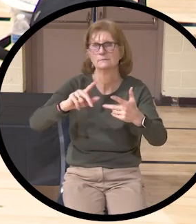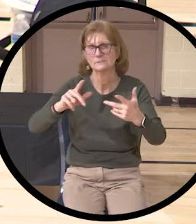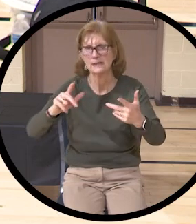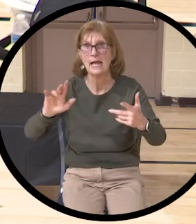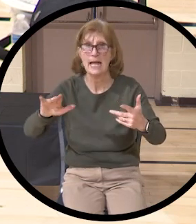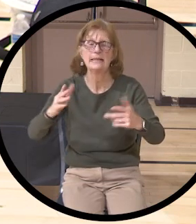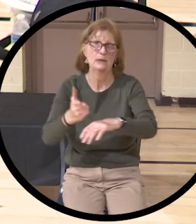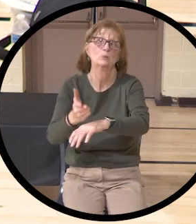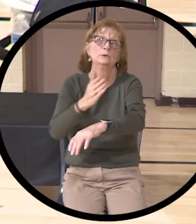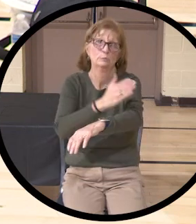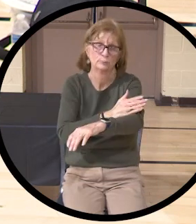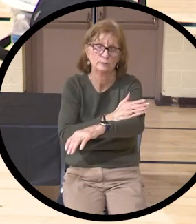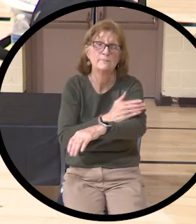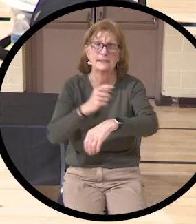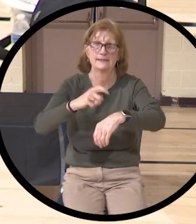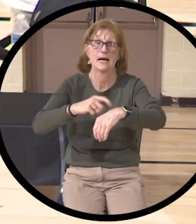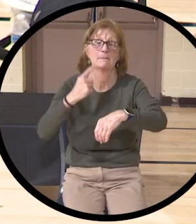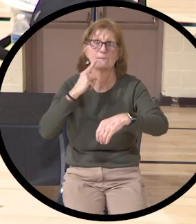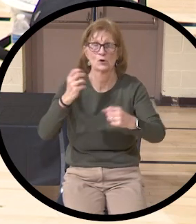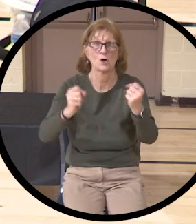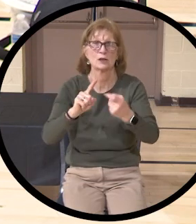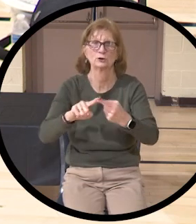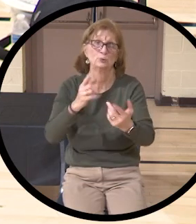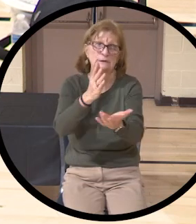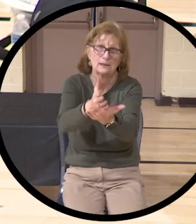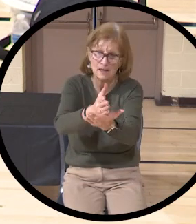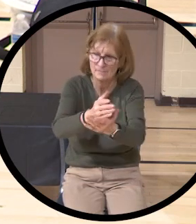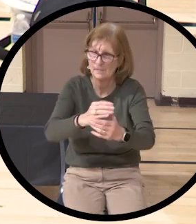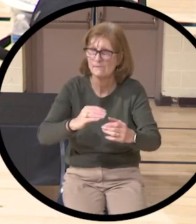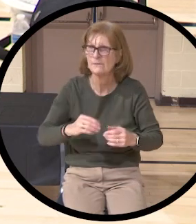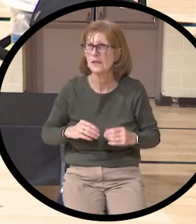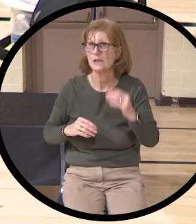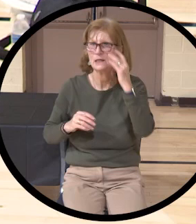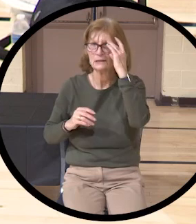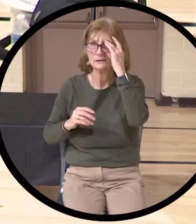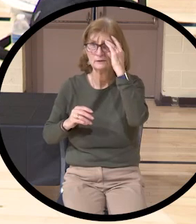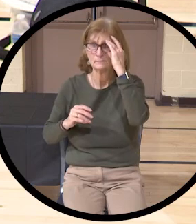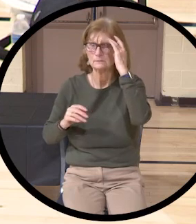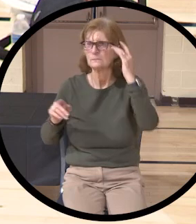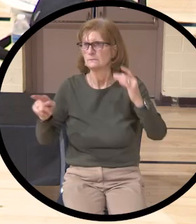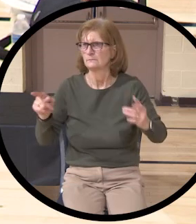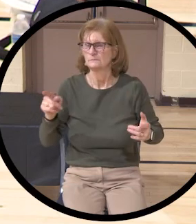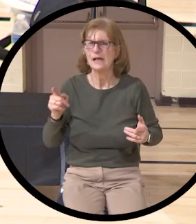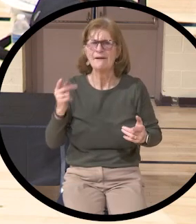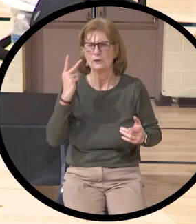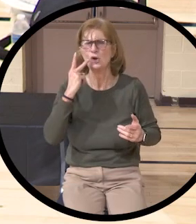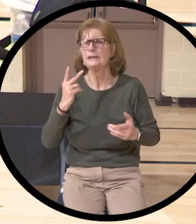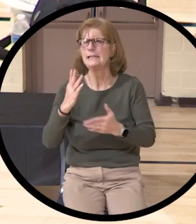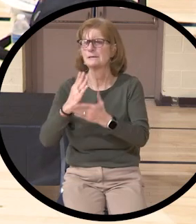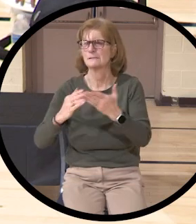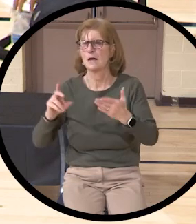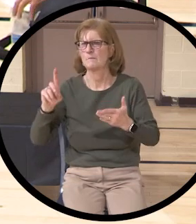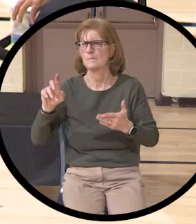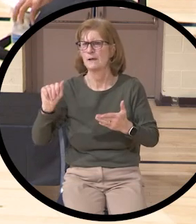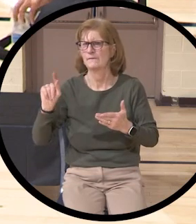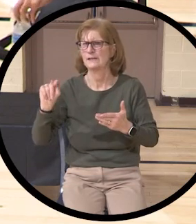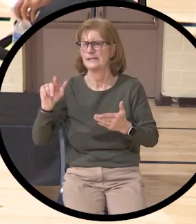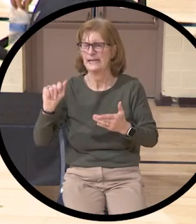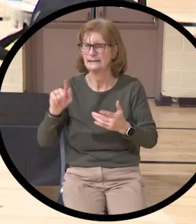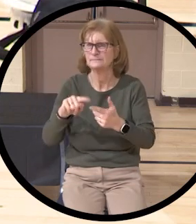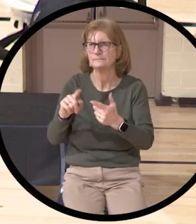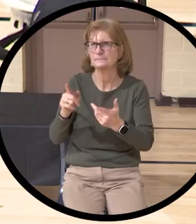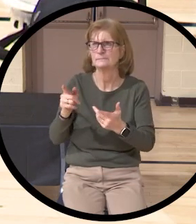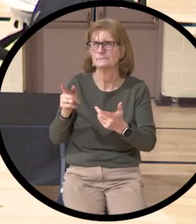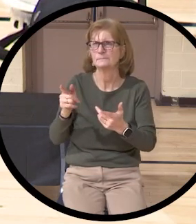improve yielding compliance. So I know it seems like a meager update, but I think it will make a huge difference, especially for